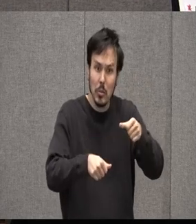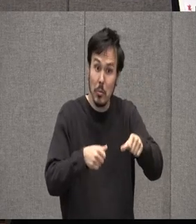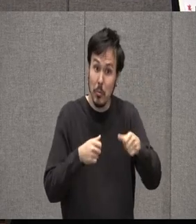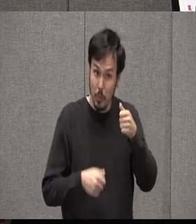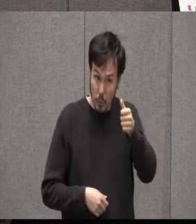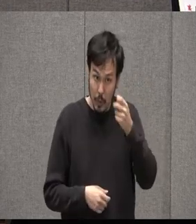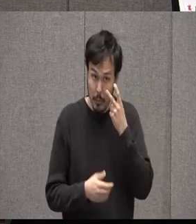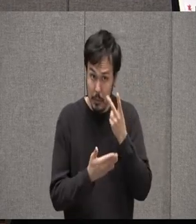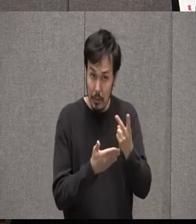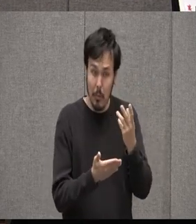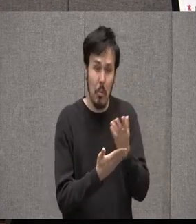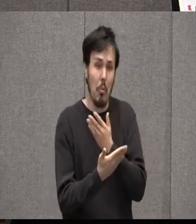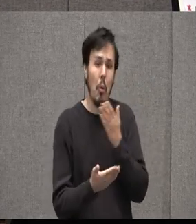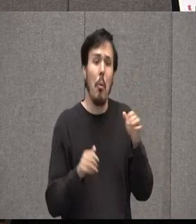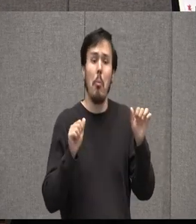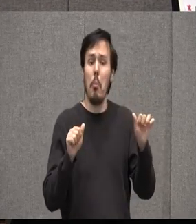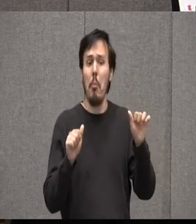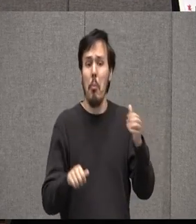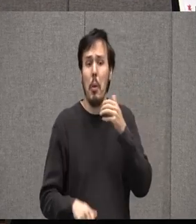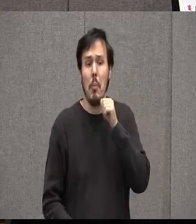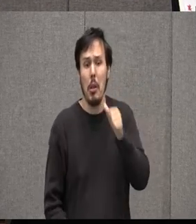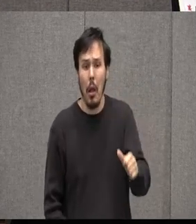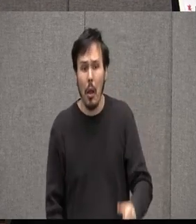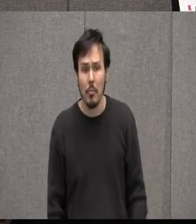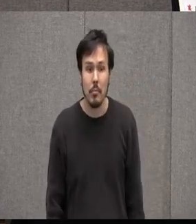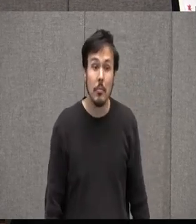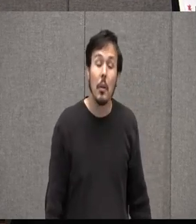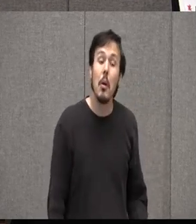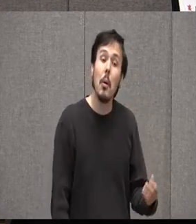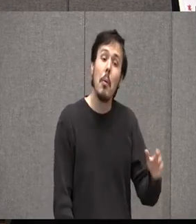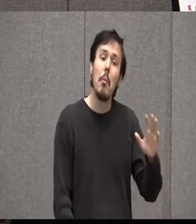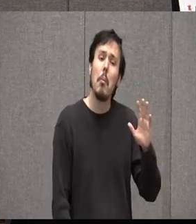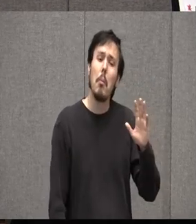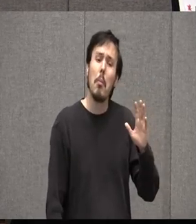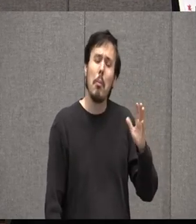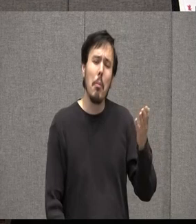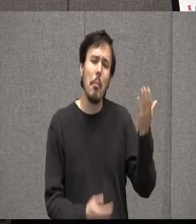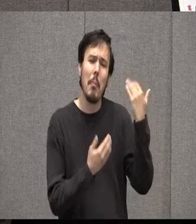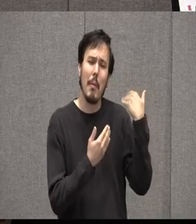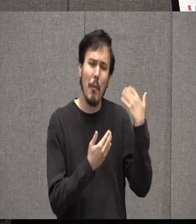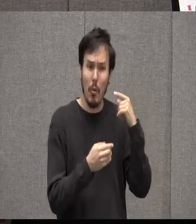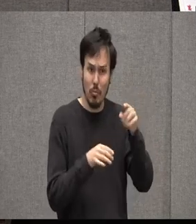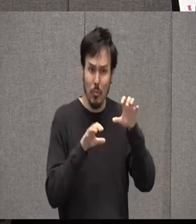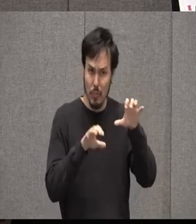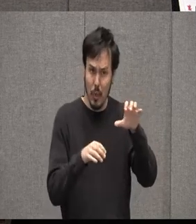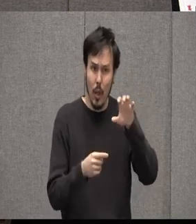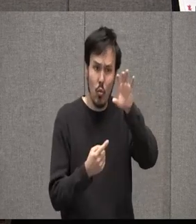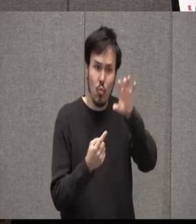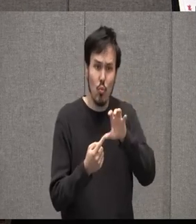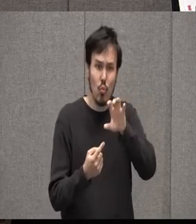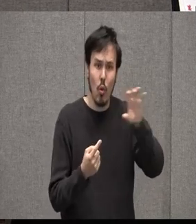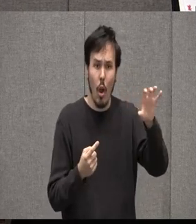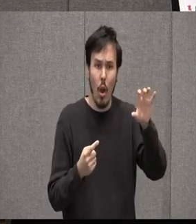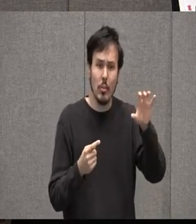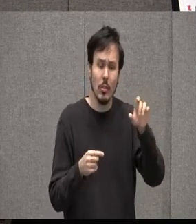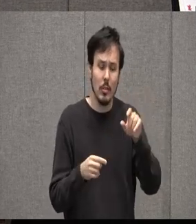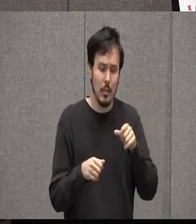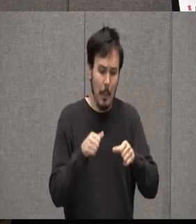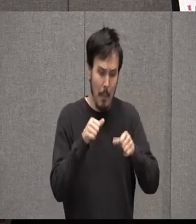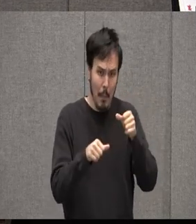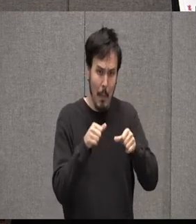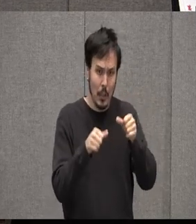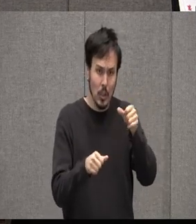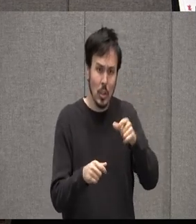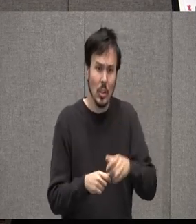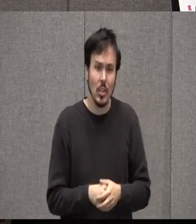with. Maybe you have in the past done crossword puzzles. Maybe you've done puzzles where